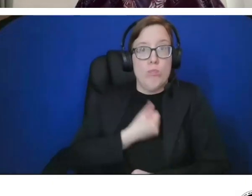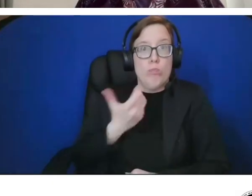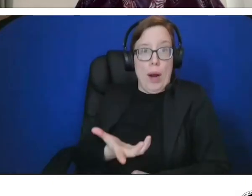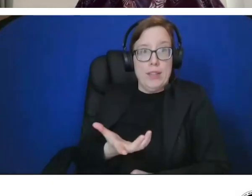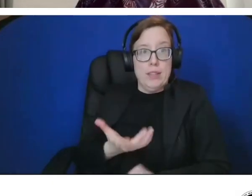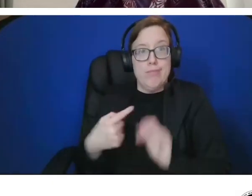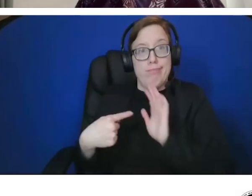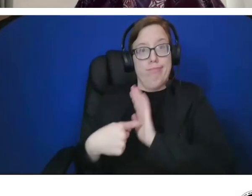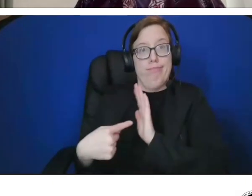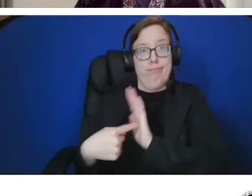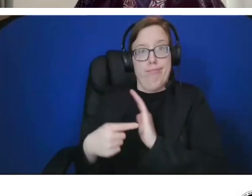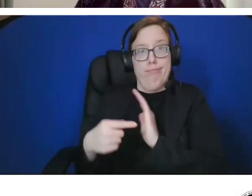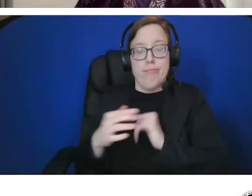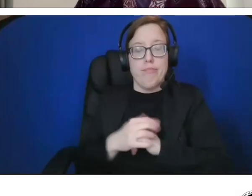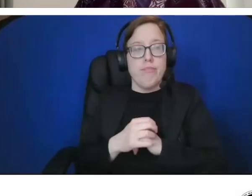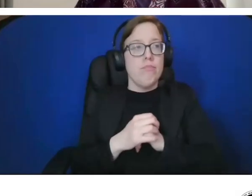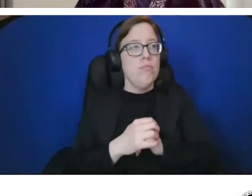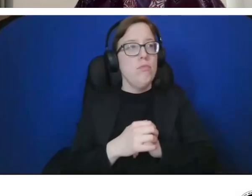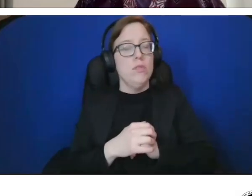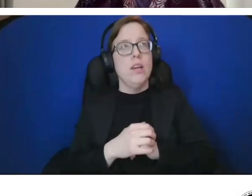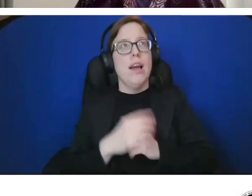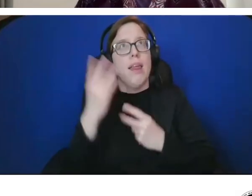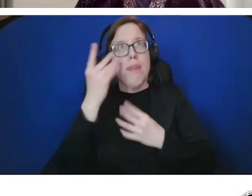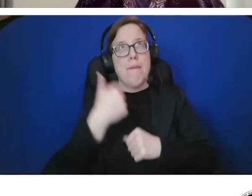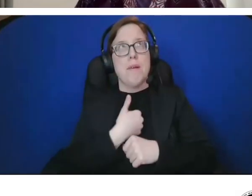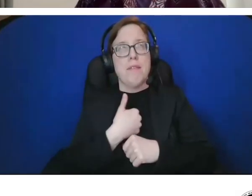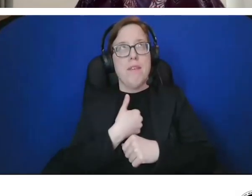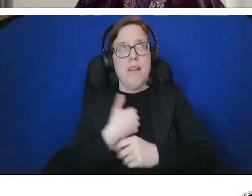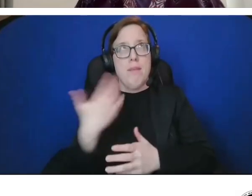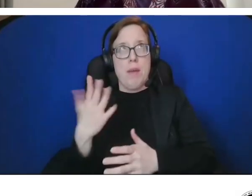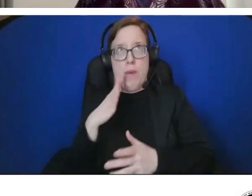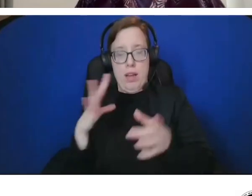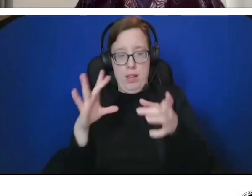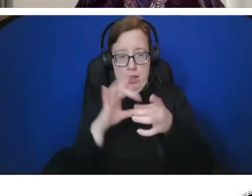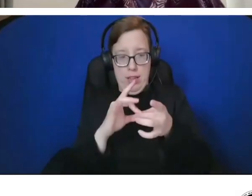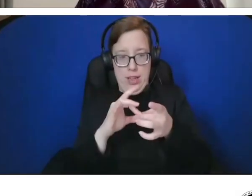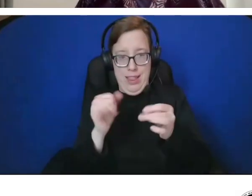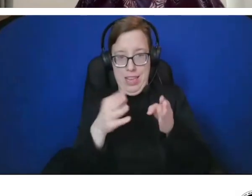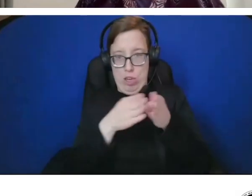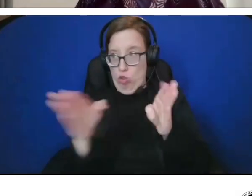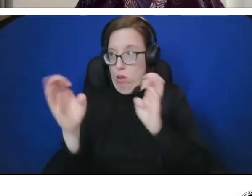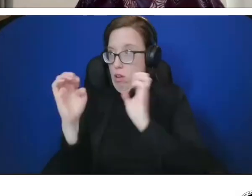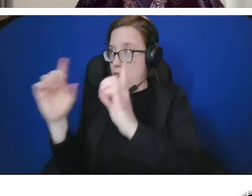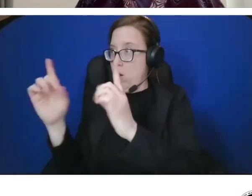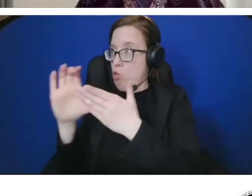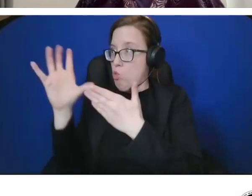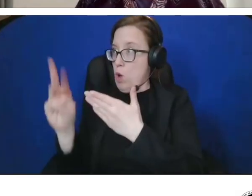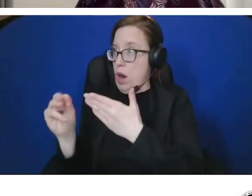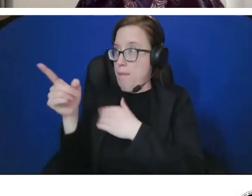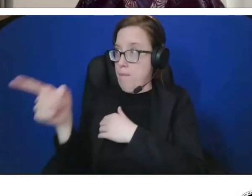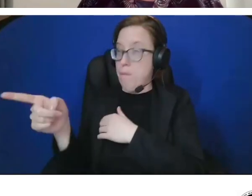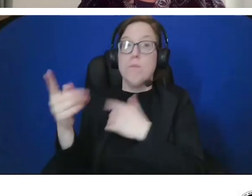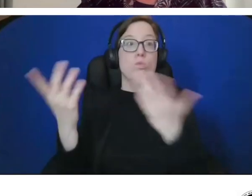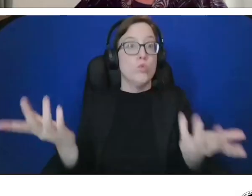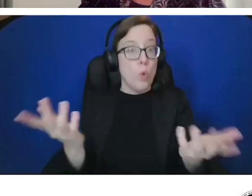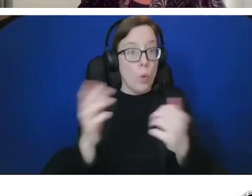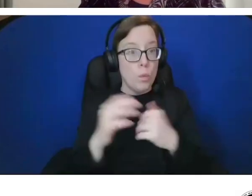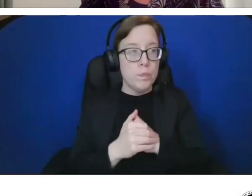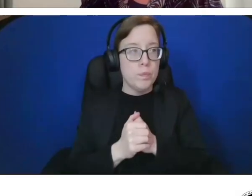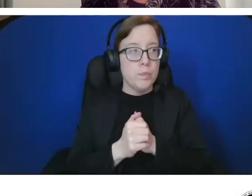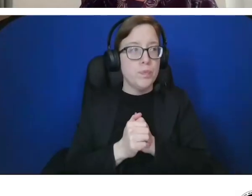expressing. And you can ask yourself if there might be a connection to the general education curriculum.